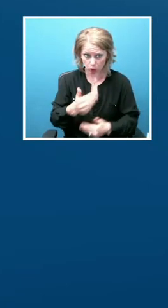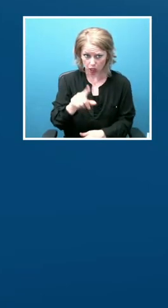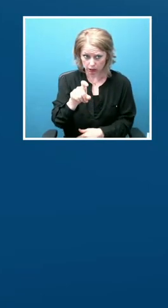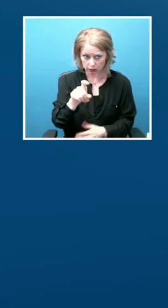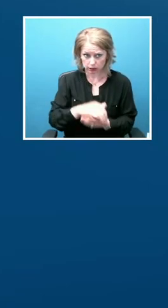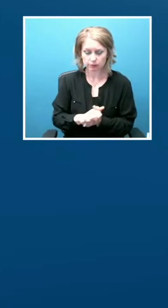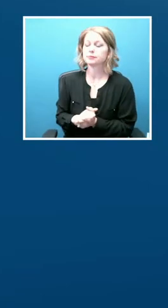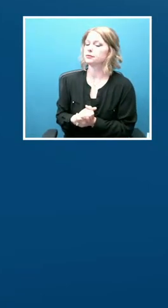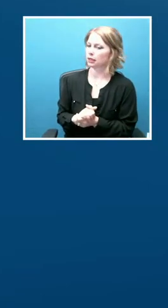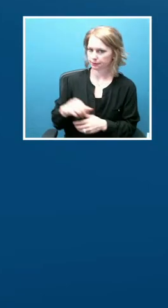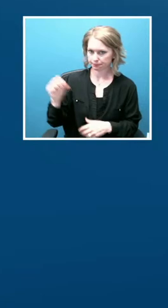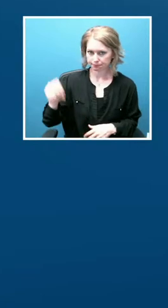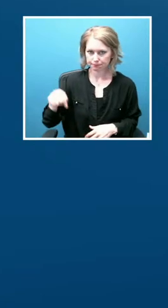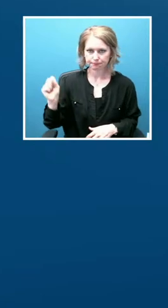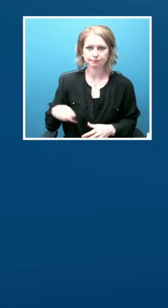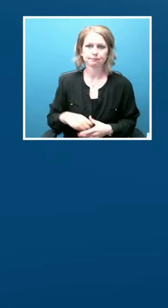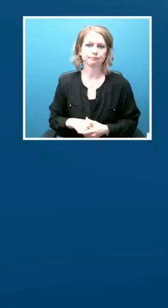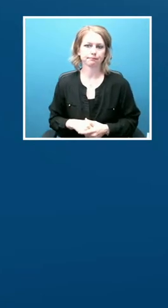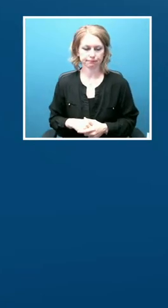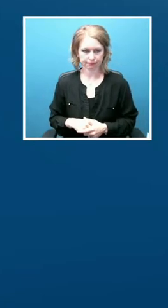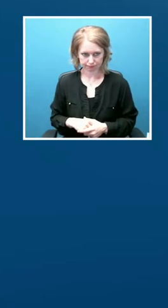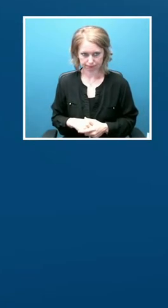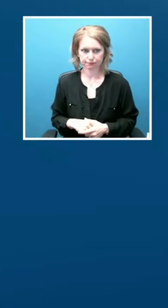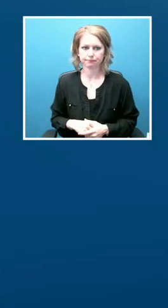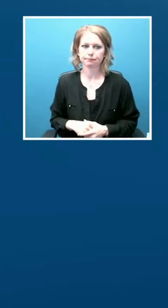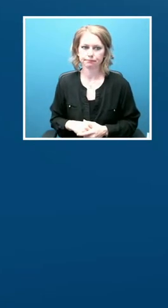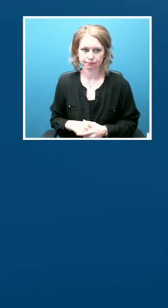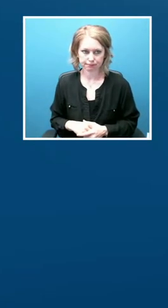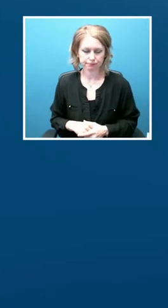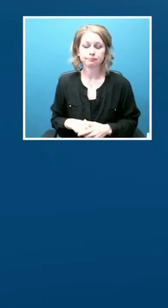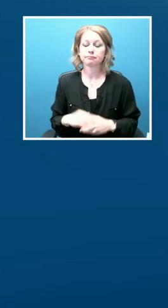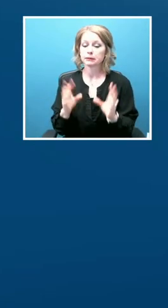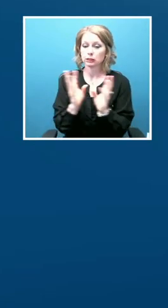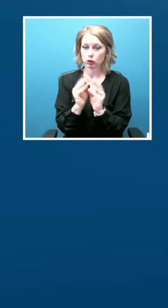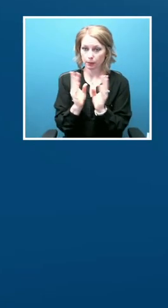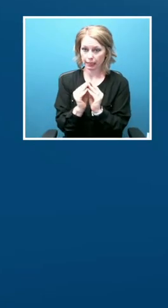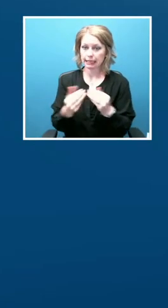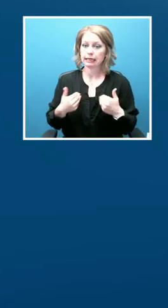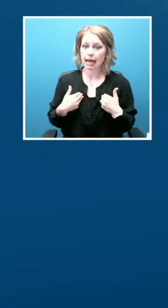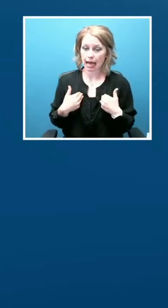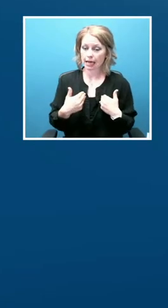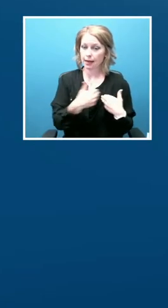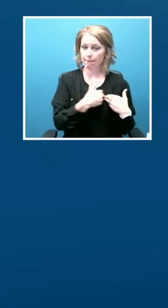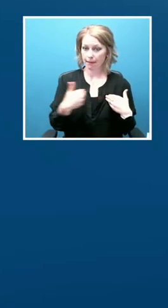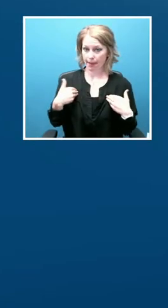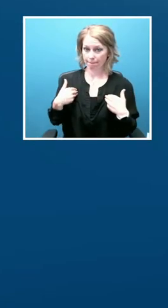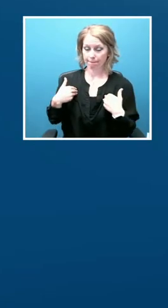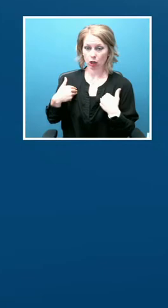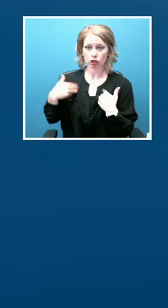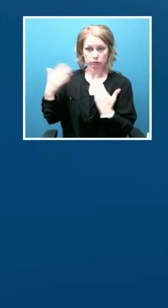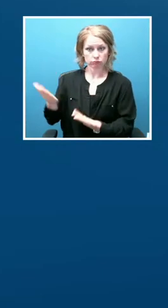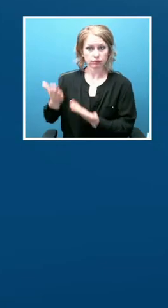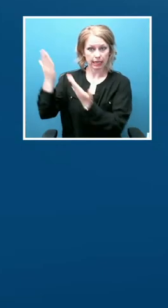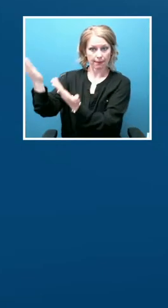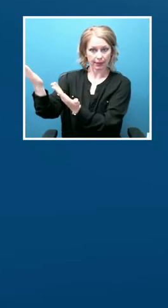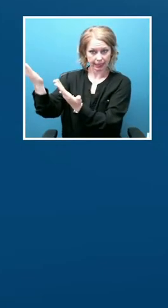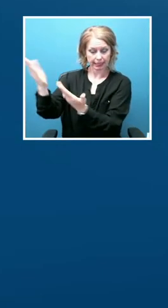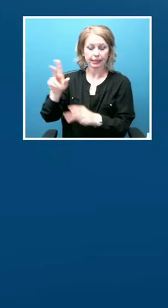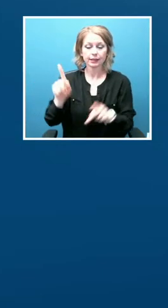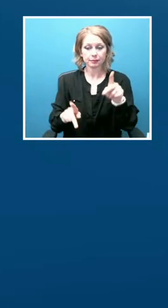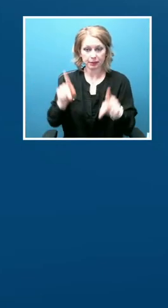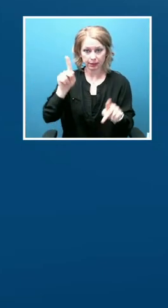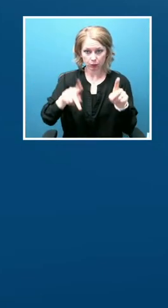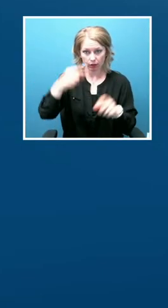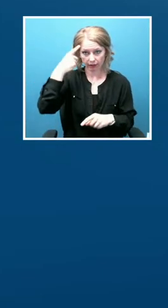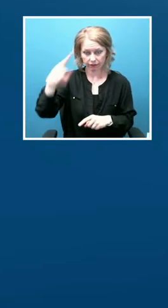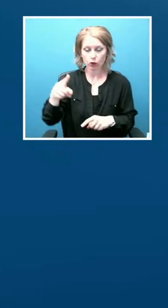Absolutely. As it showed in the meeting, there was a member who nominated folks for those positions. And as a matter of